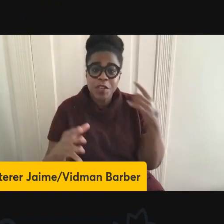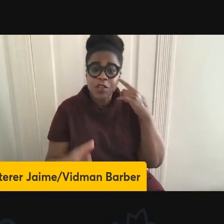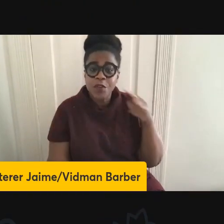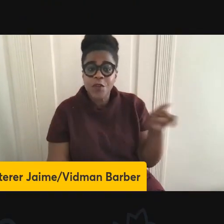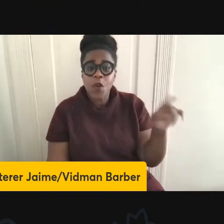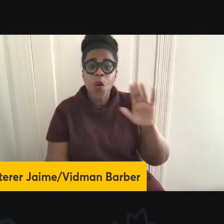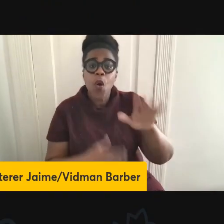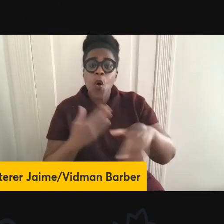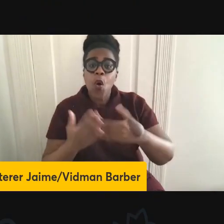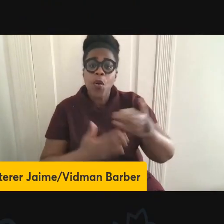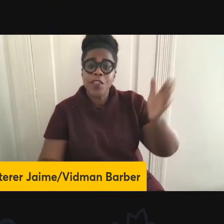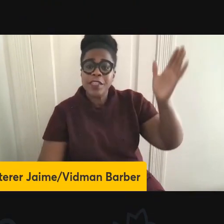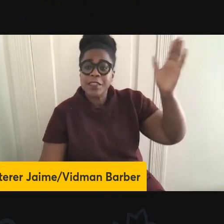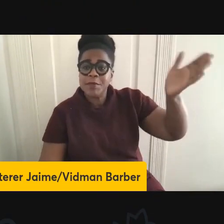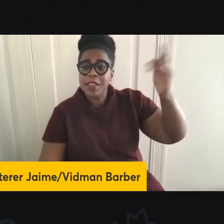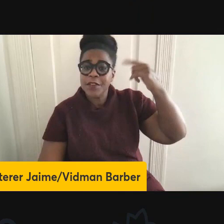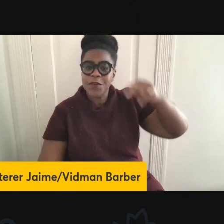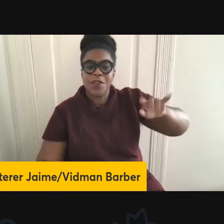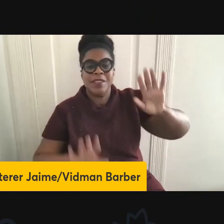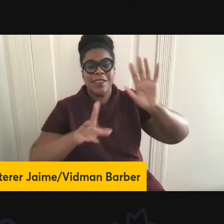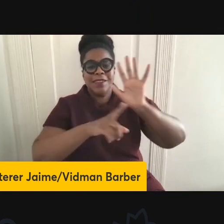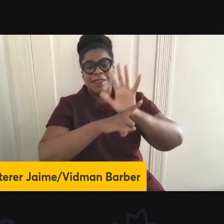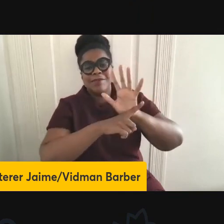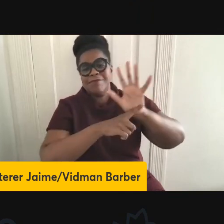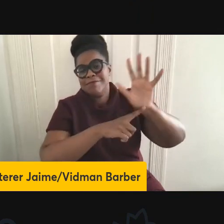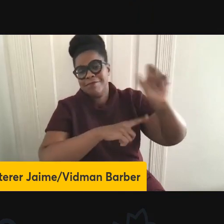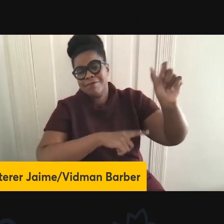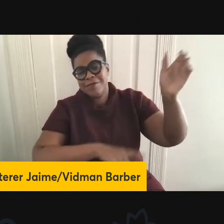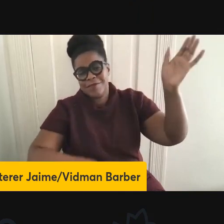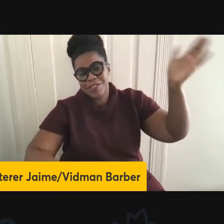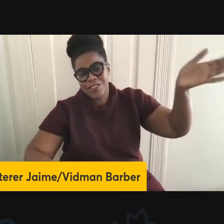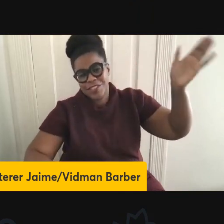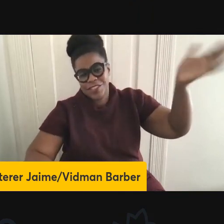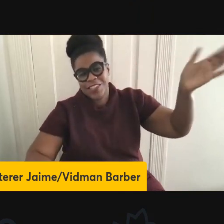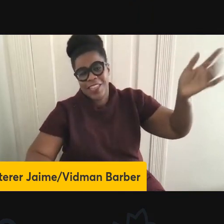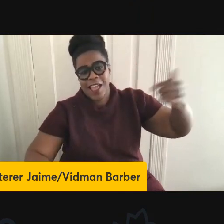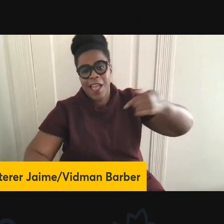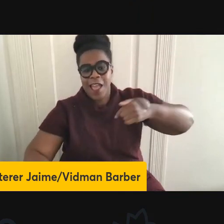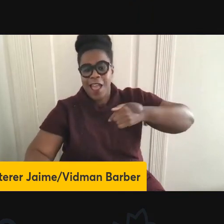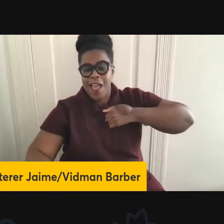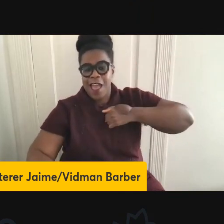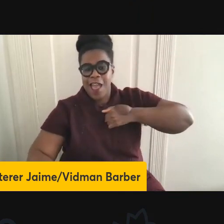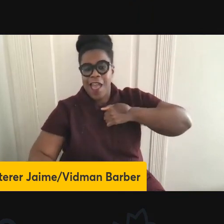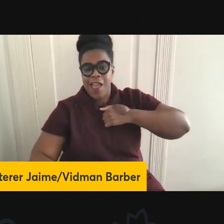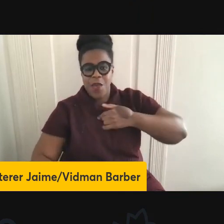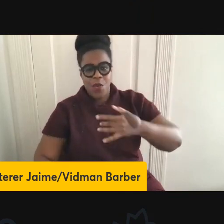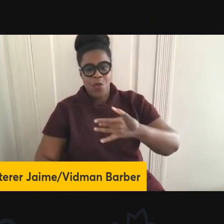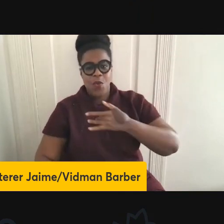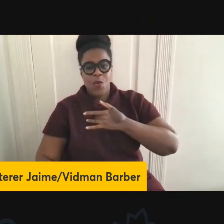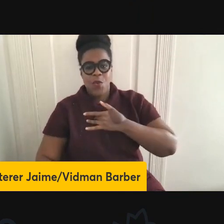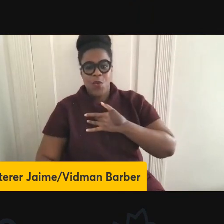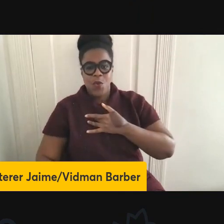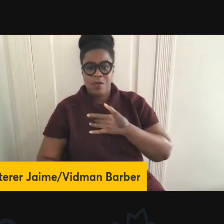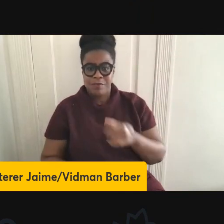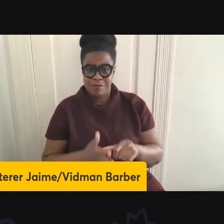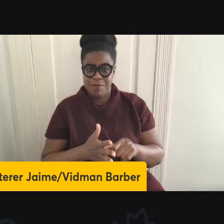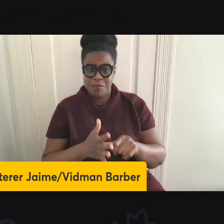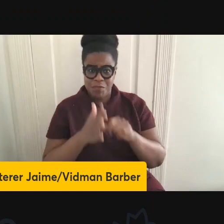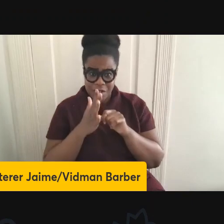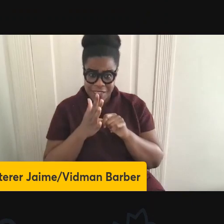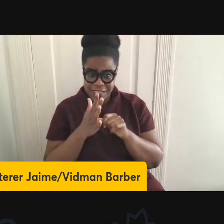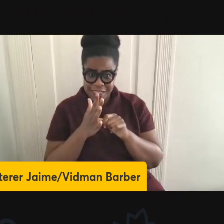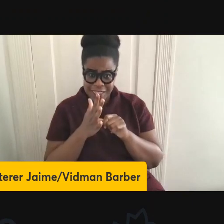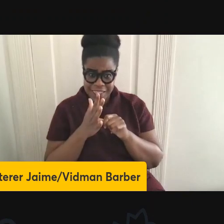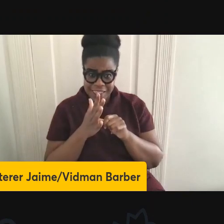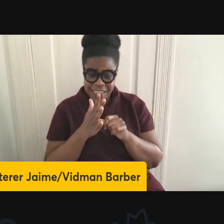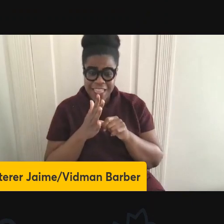the speakers for these fantastic talks. I personally have been very impressed by the breadth of